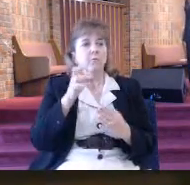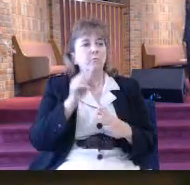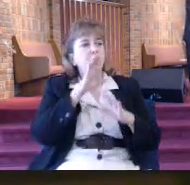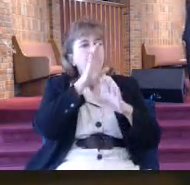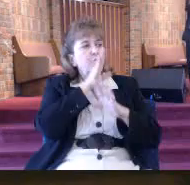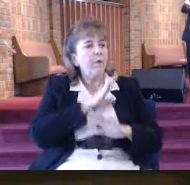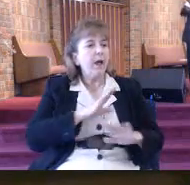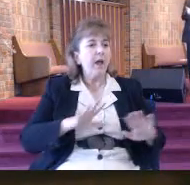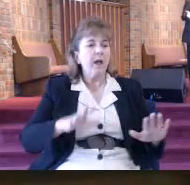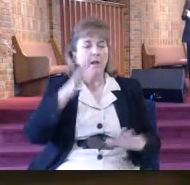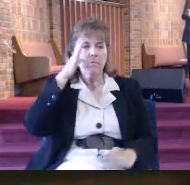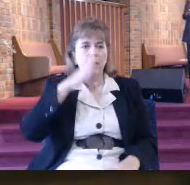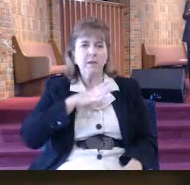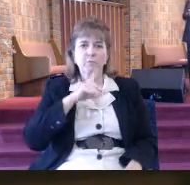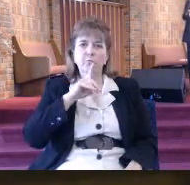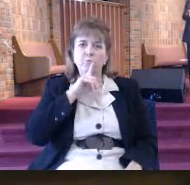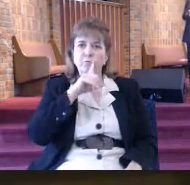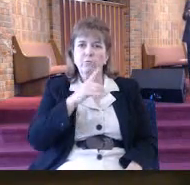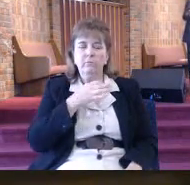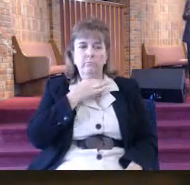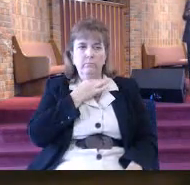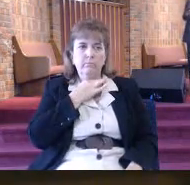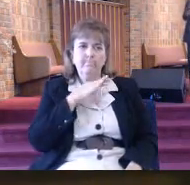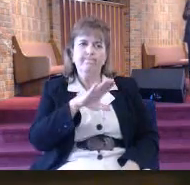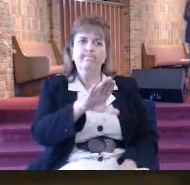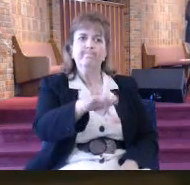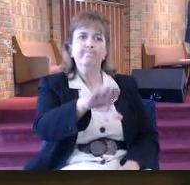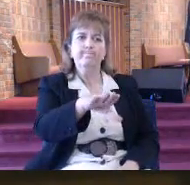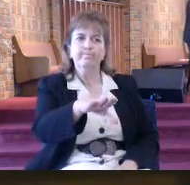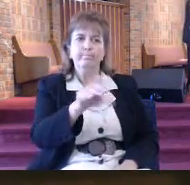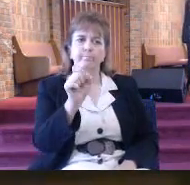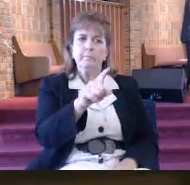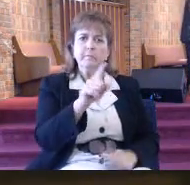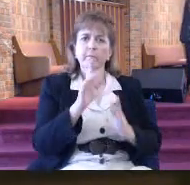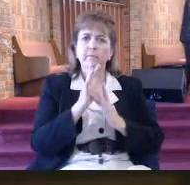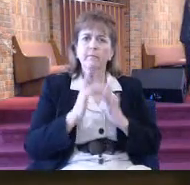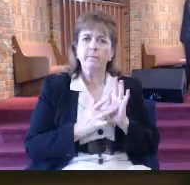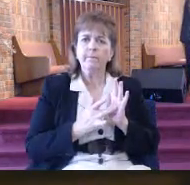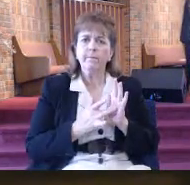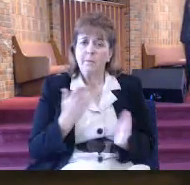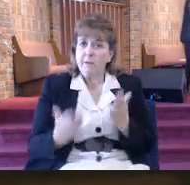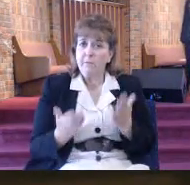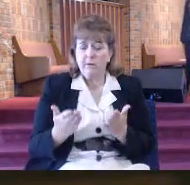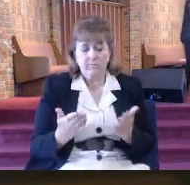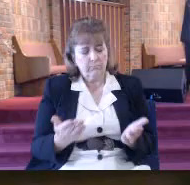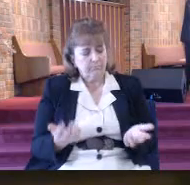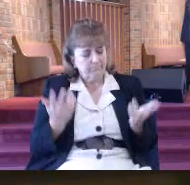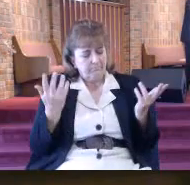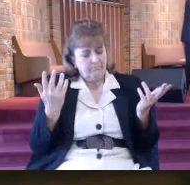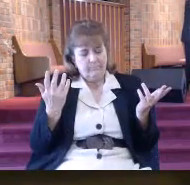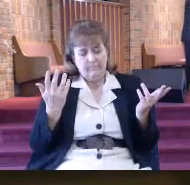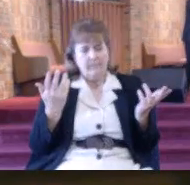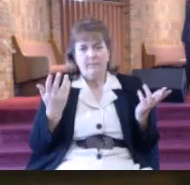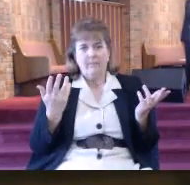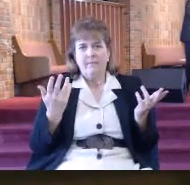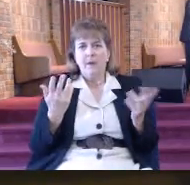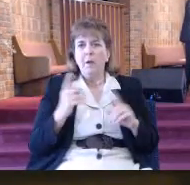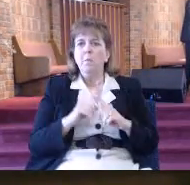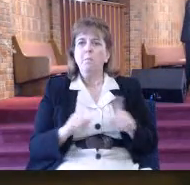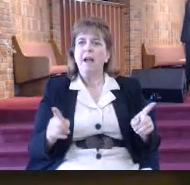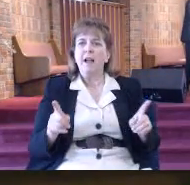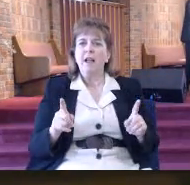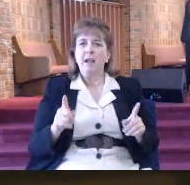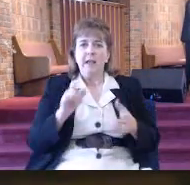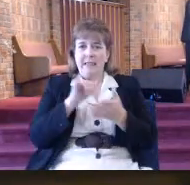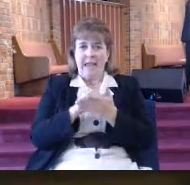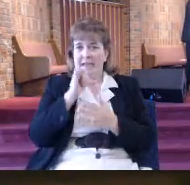to speak to him. Perhaps someone close by. But it's clear that it's not in the context of what